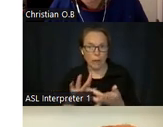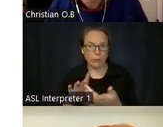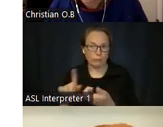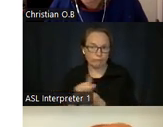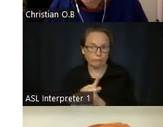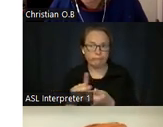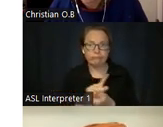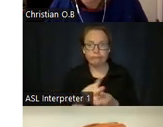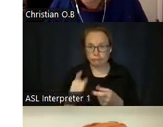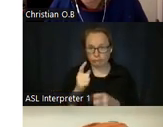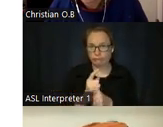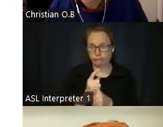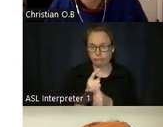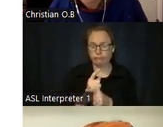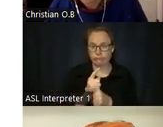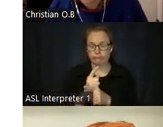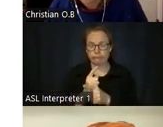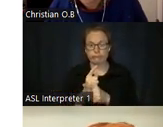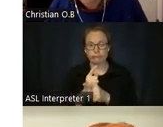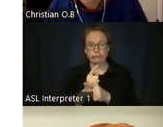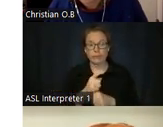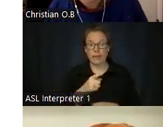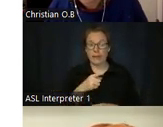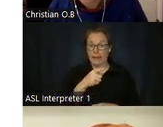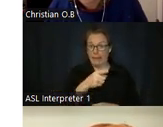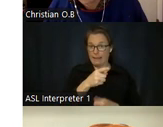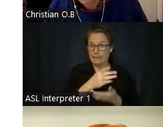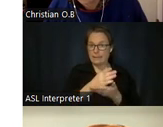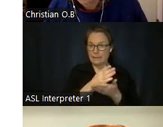something that kind of highlights it. So this particular section,